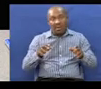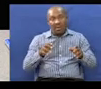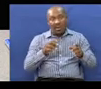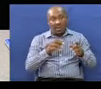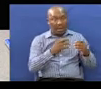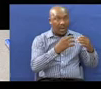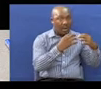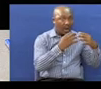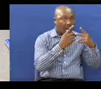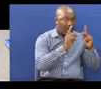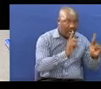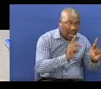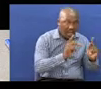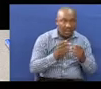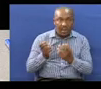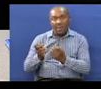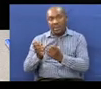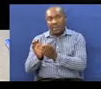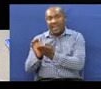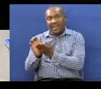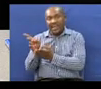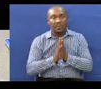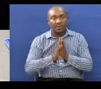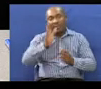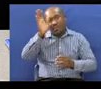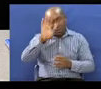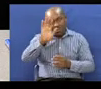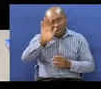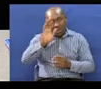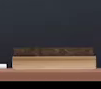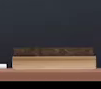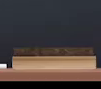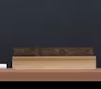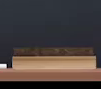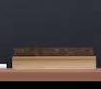from ordinary air. Thanks very much for listening. Goodbye.